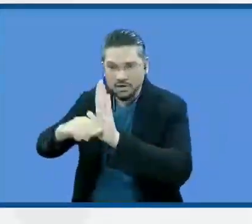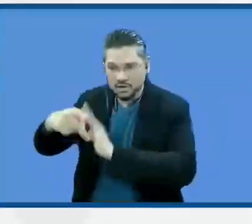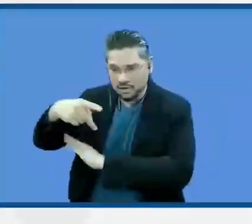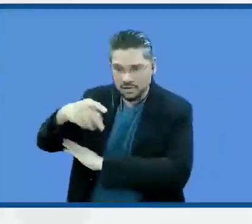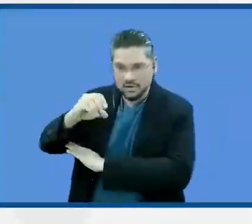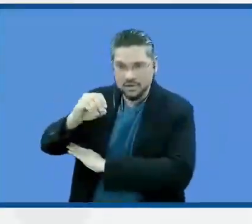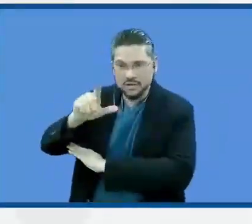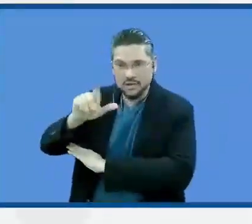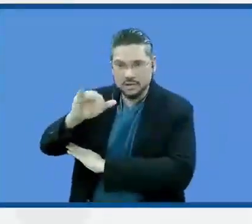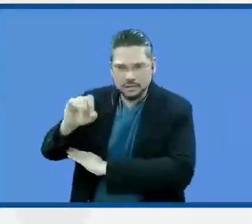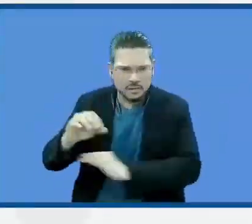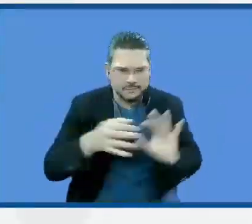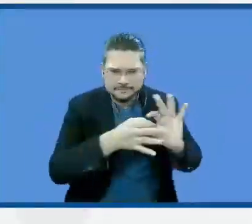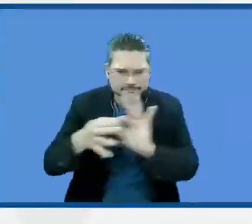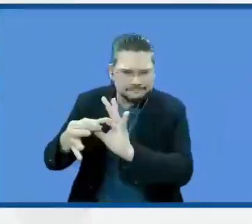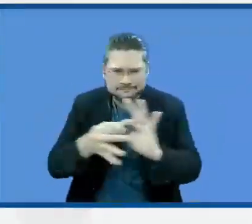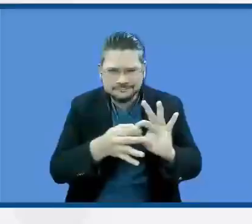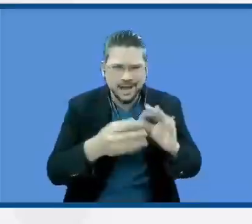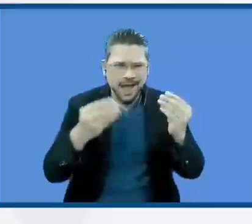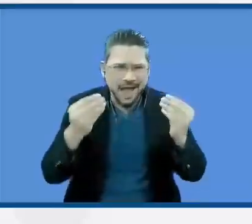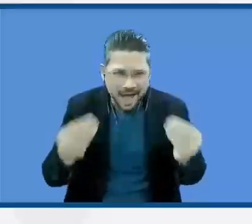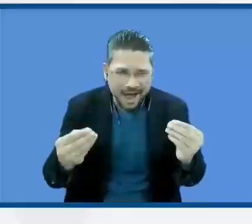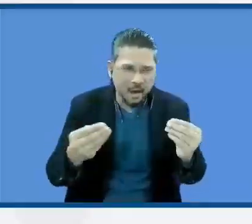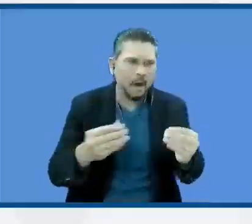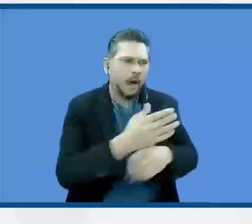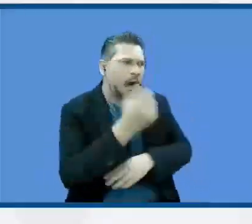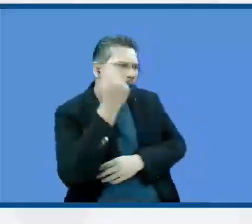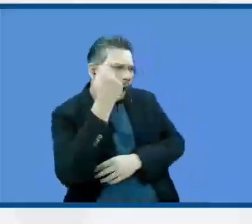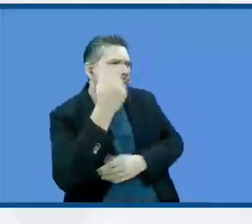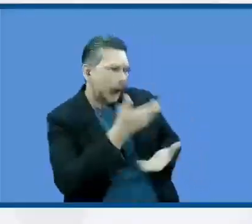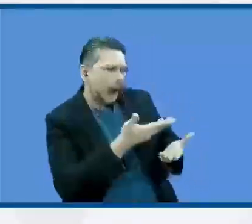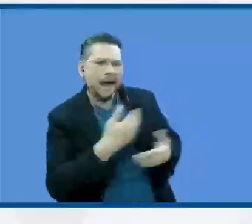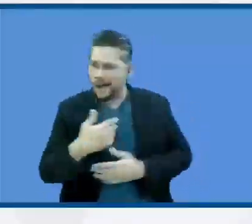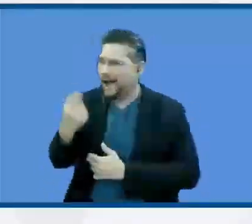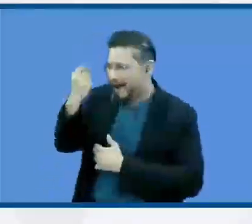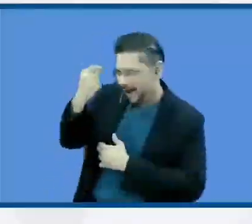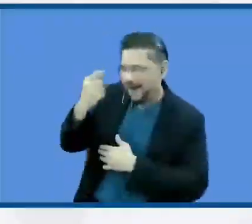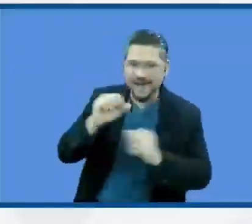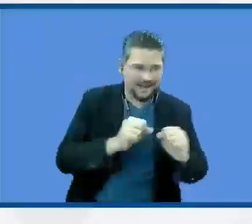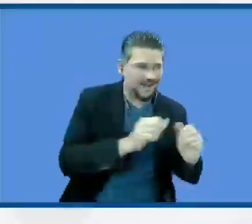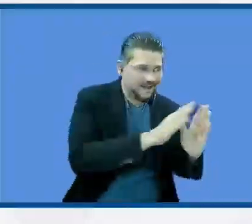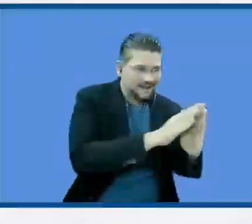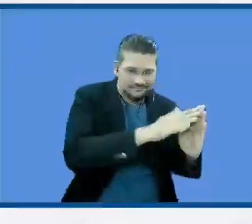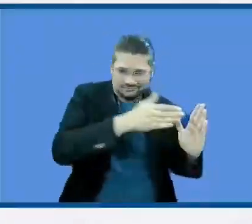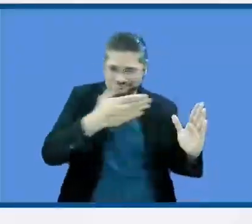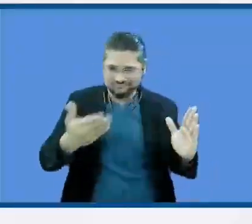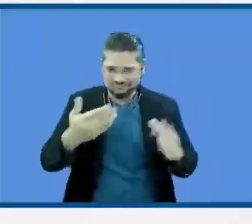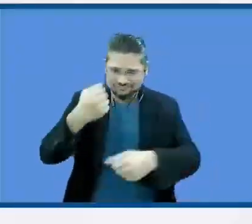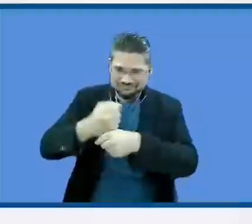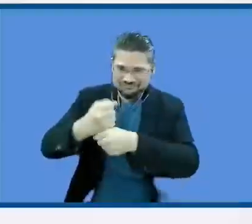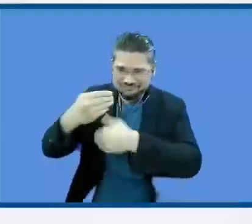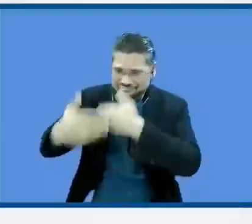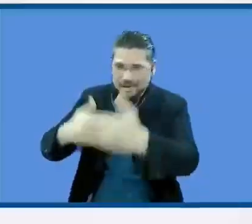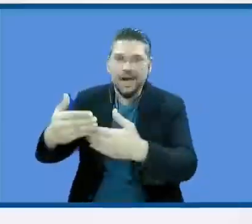languages so that we can implement the science in the way that it is supposed to be implemented to